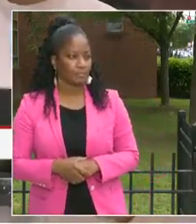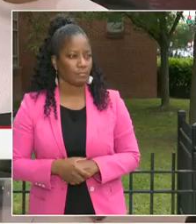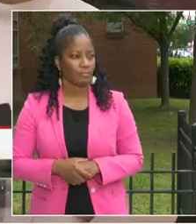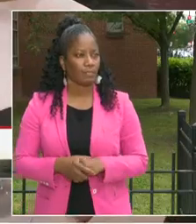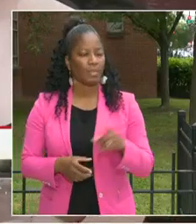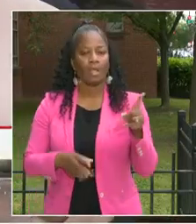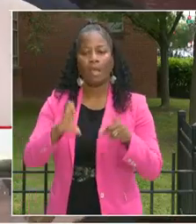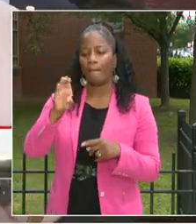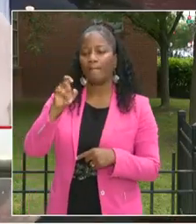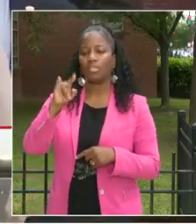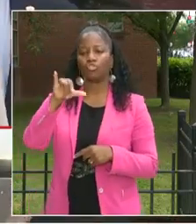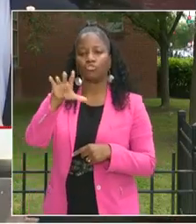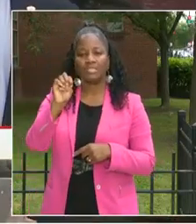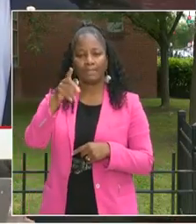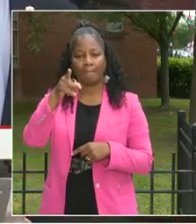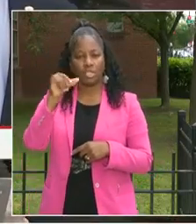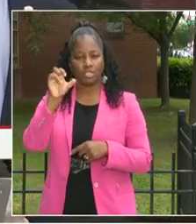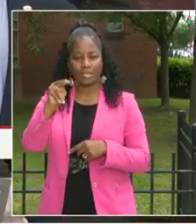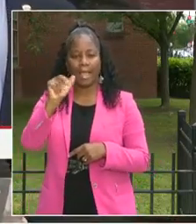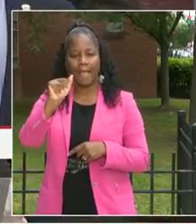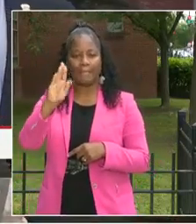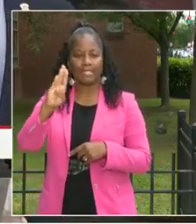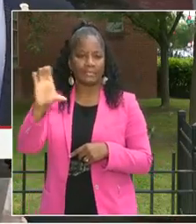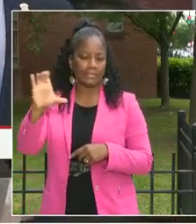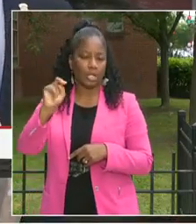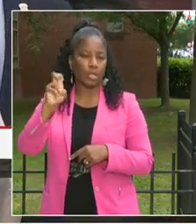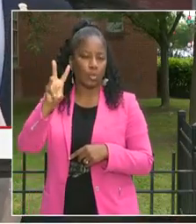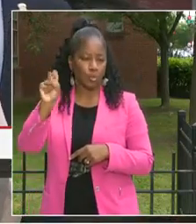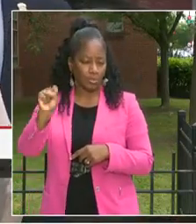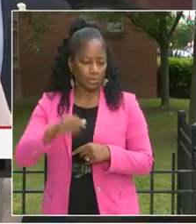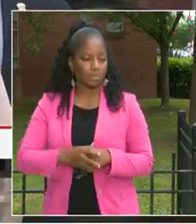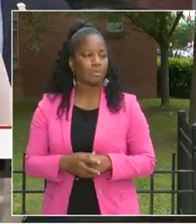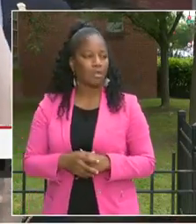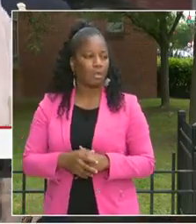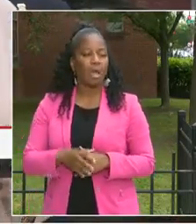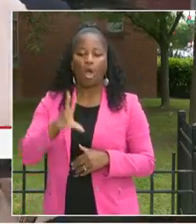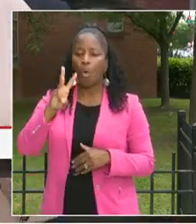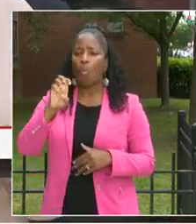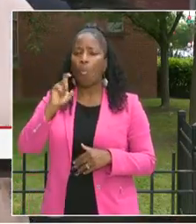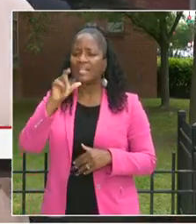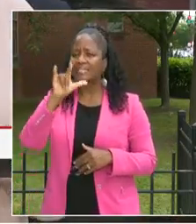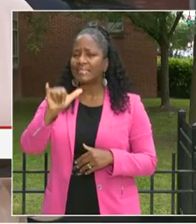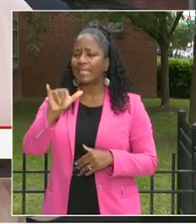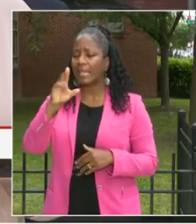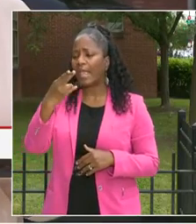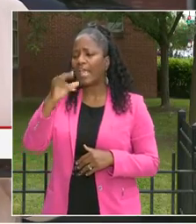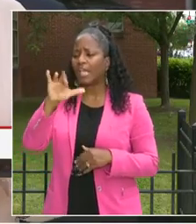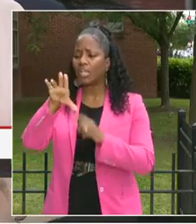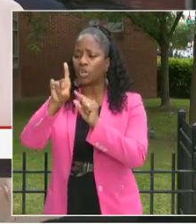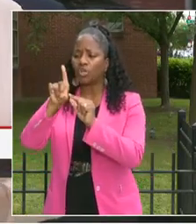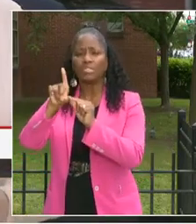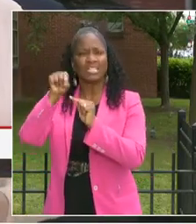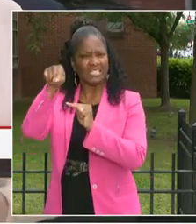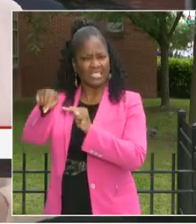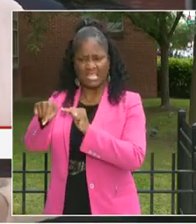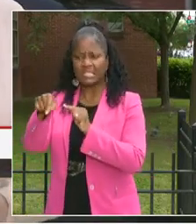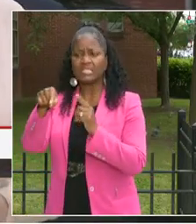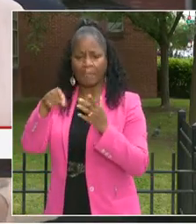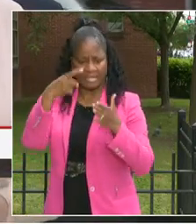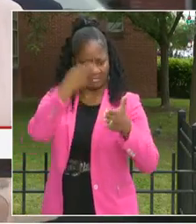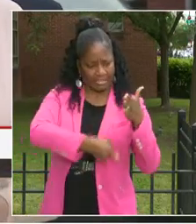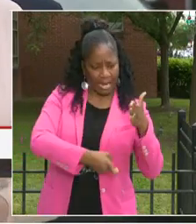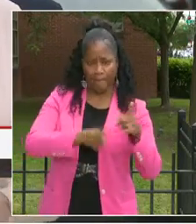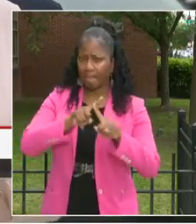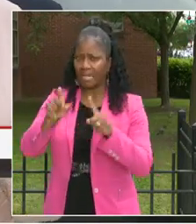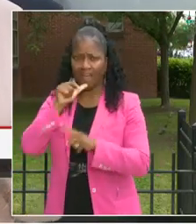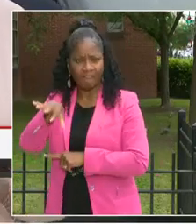Beatrice Peterson, ABC News. Wesley Hillard, I believe, is an individual who is still indicted but has not been found. Is